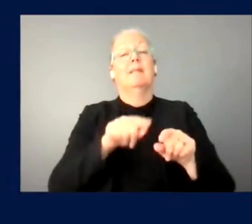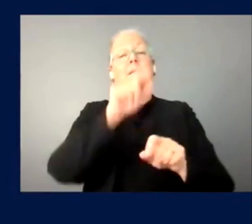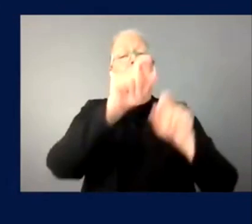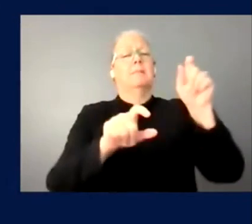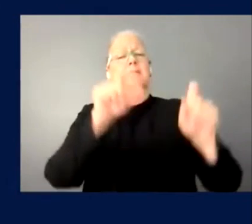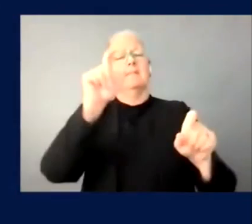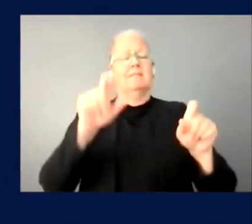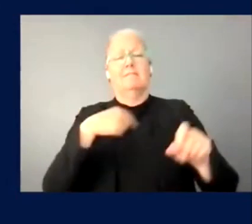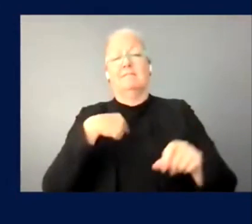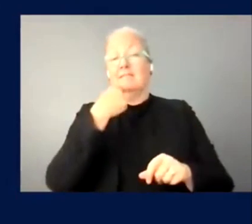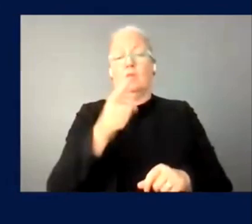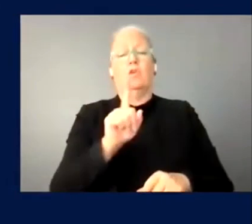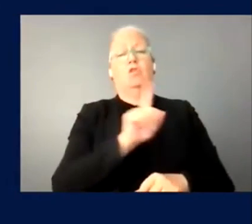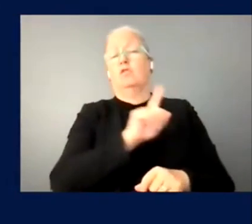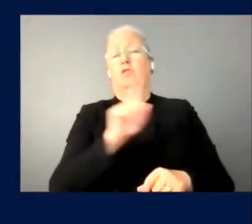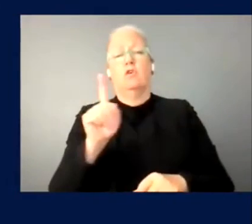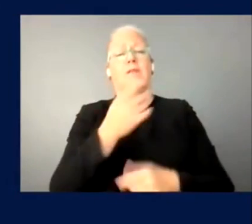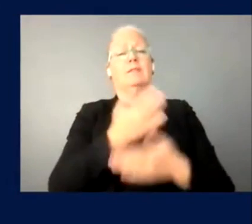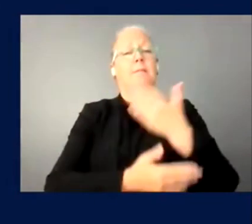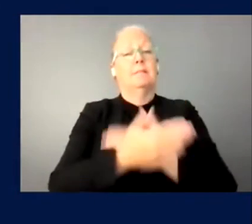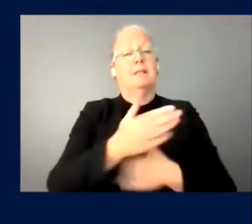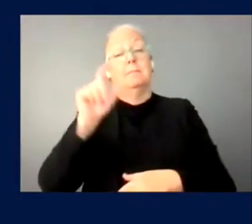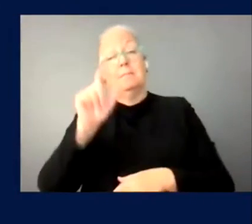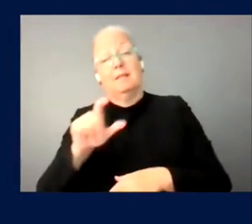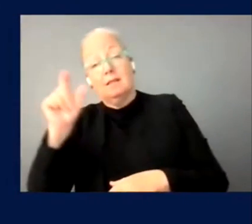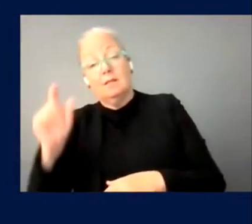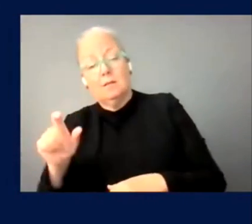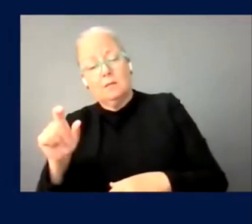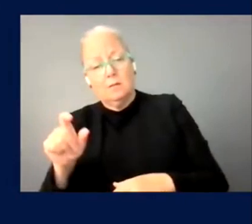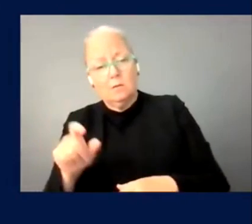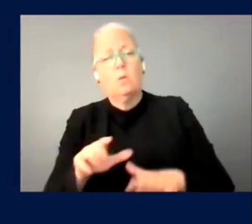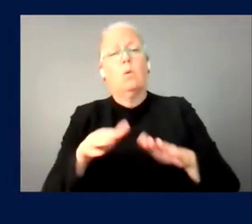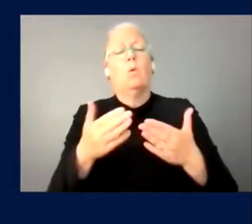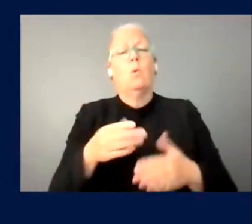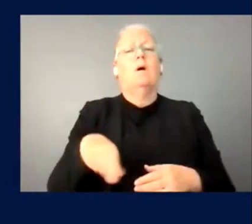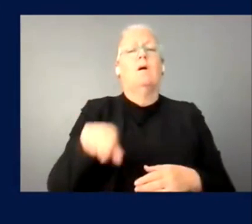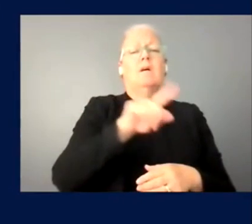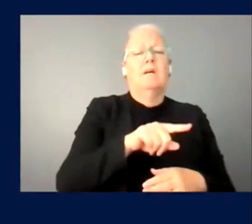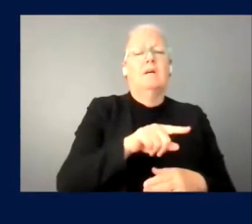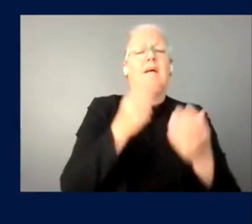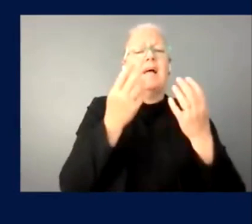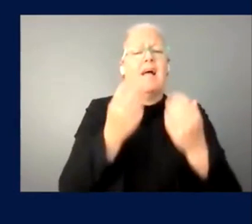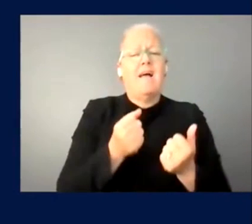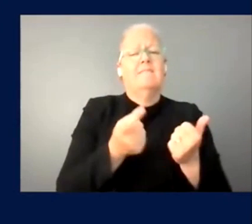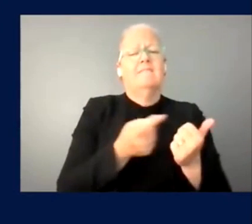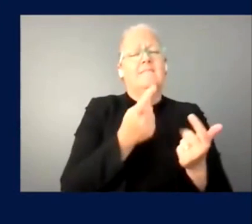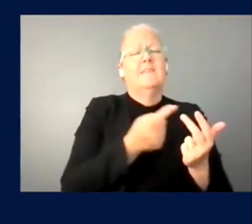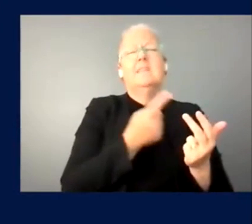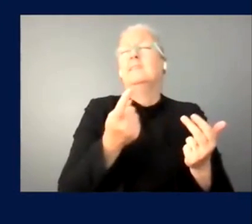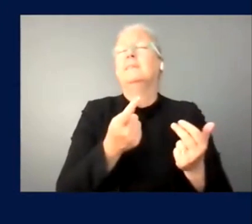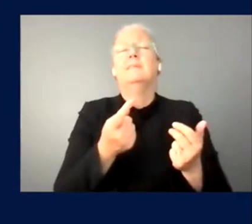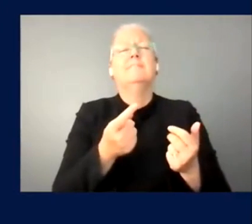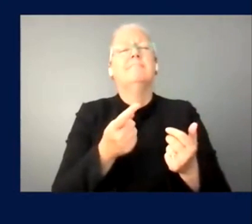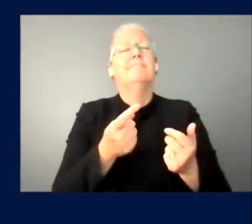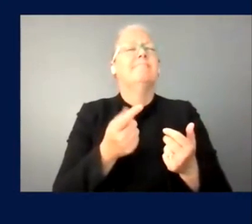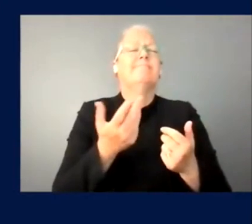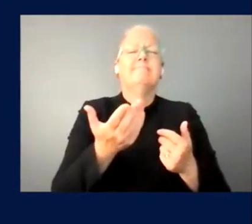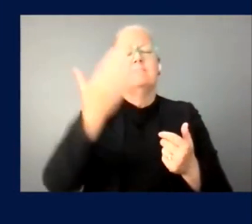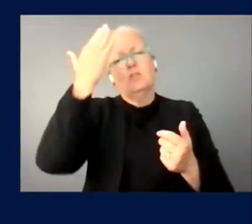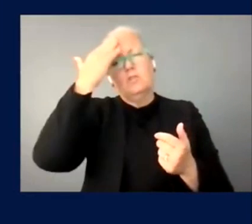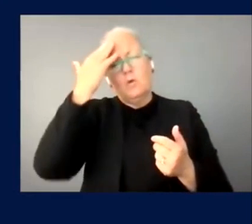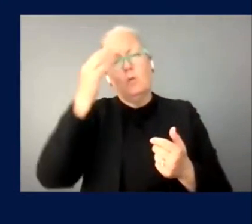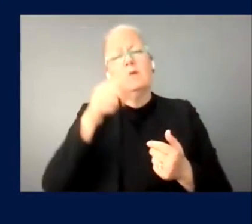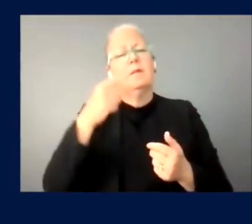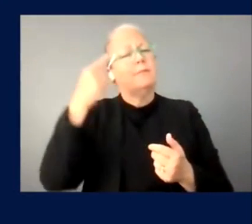non-visibly disabled people and people with long-term health conditions, this includes kind of these umbrella terms of intellectually disabled